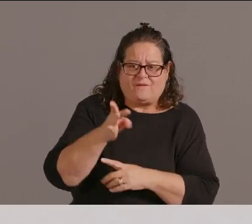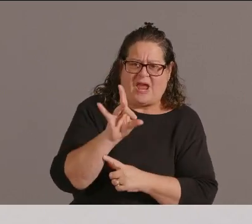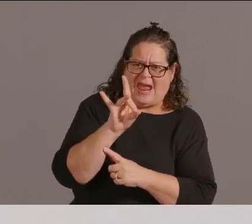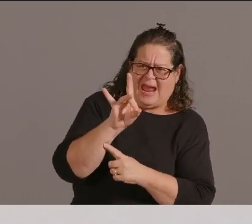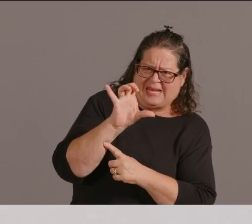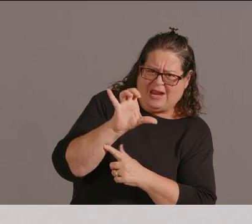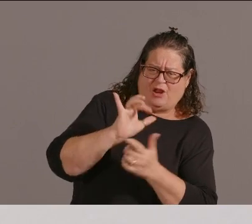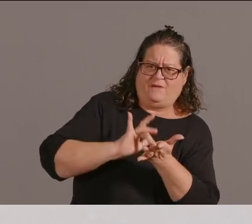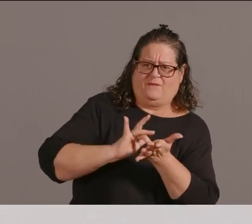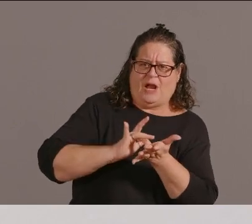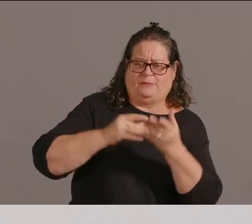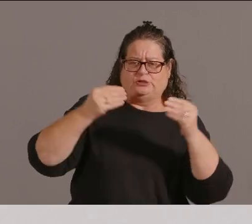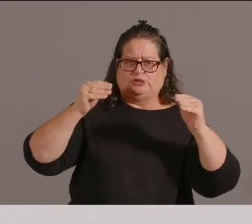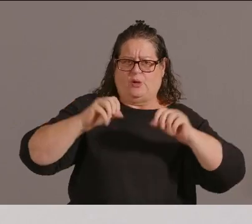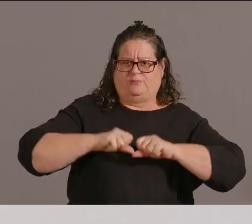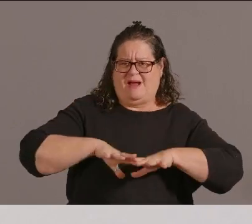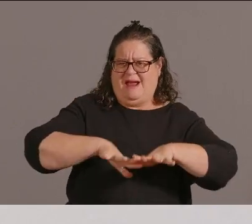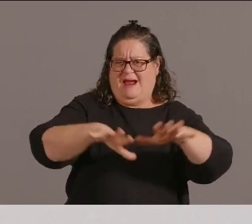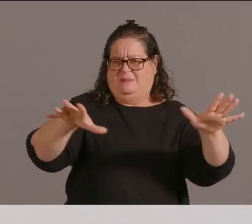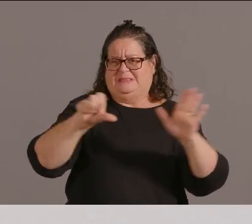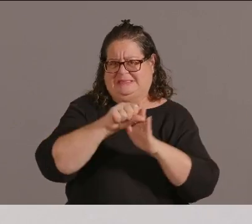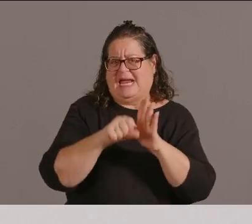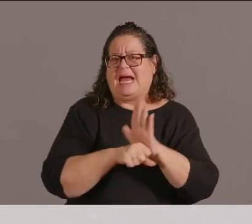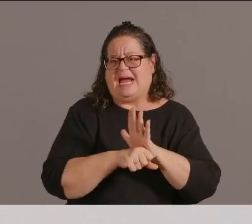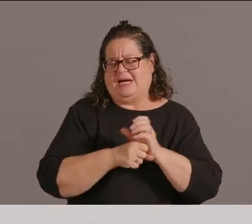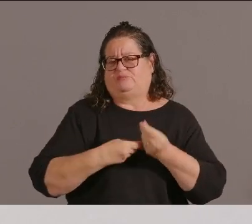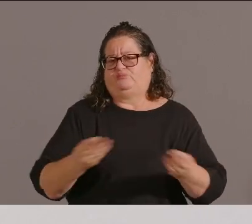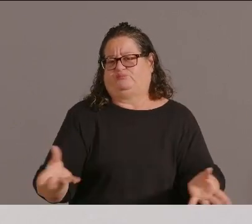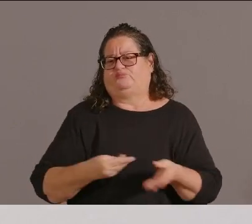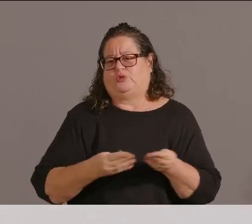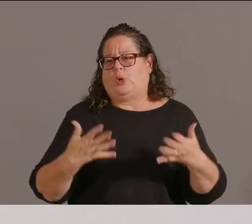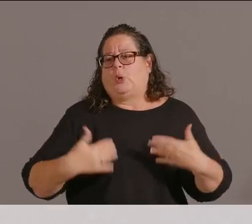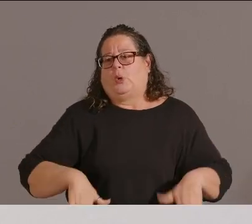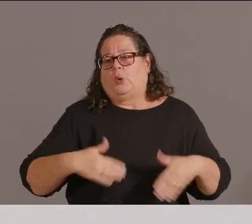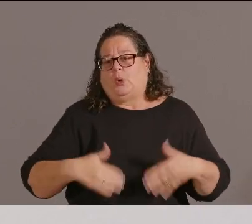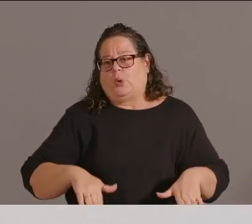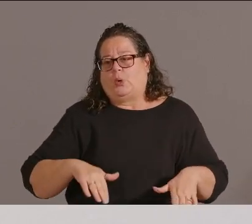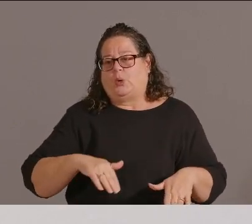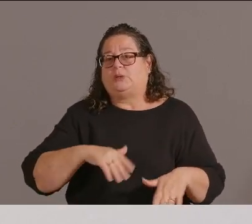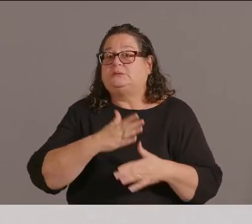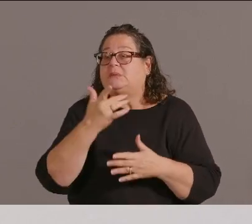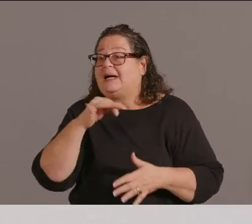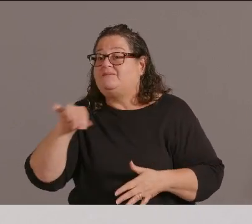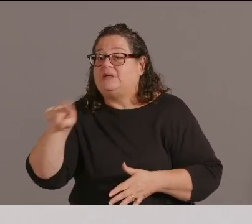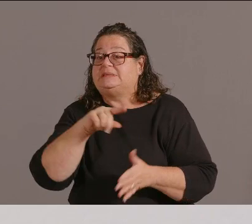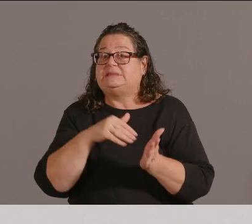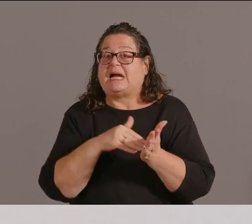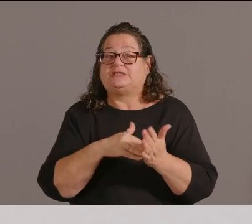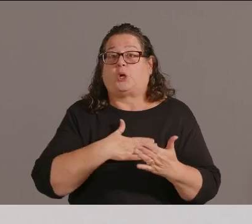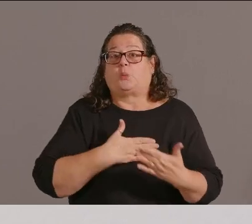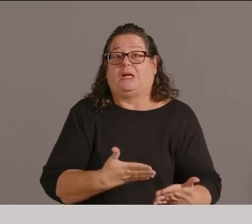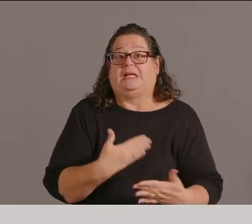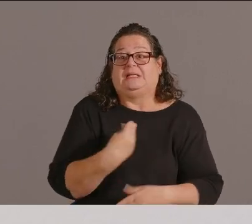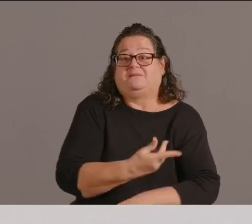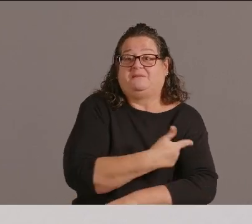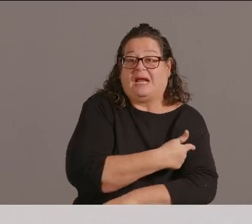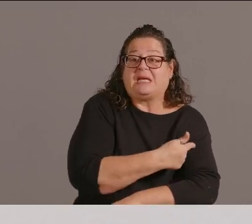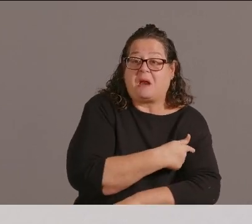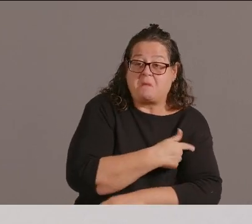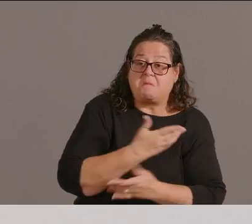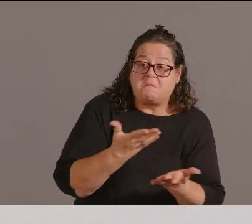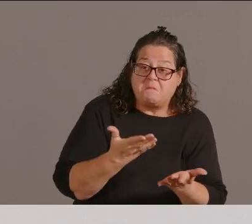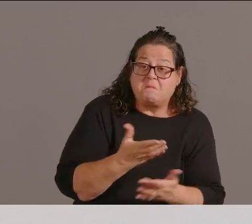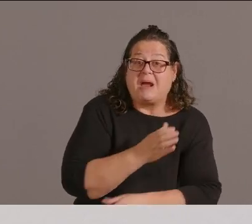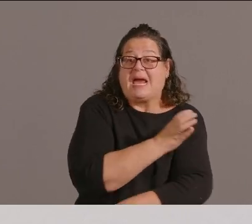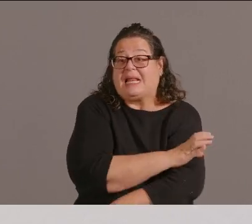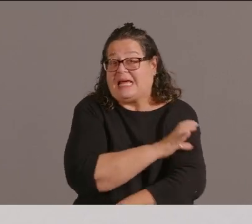also know that we've got healthcare providers that would be willing to administer it. We've got, partners and providers that would stand